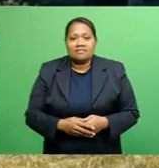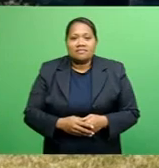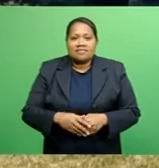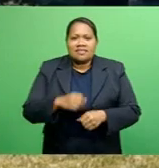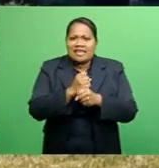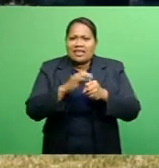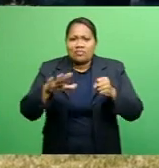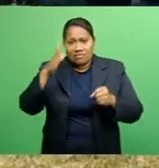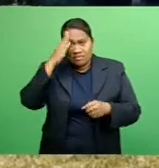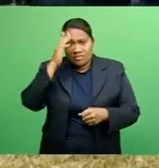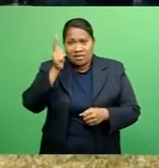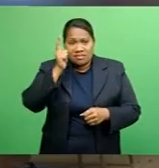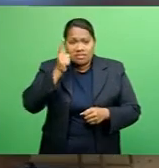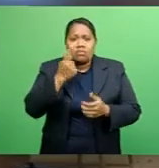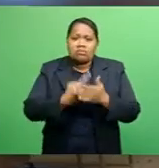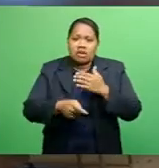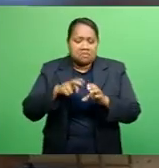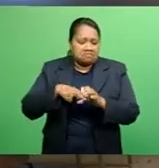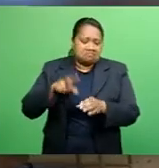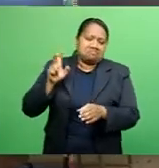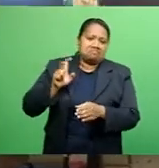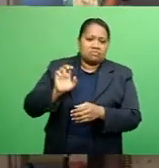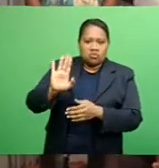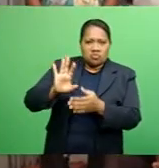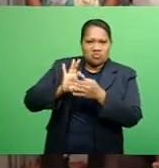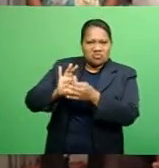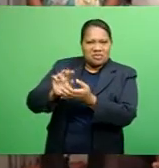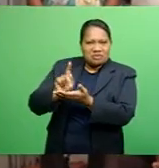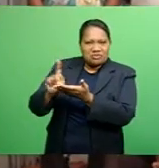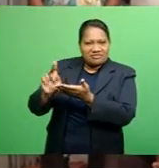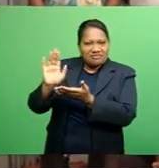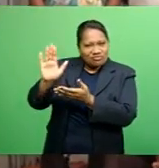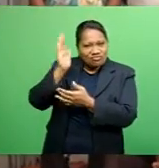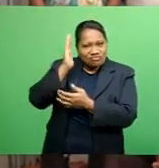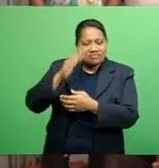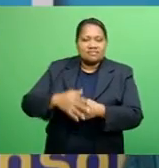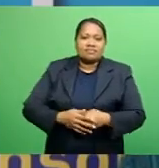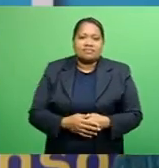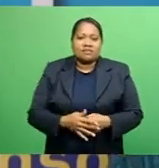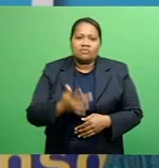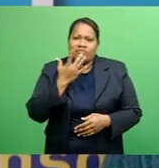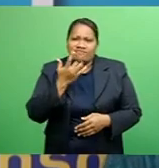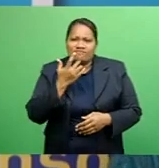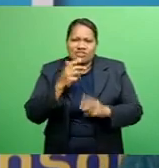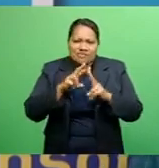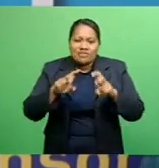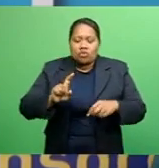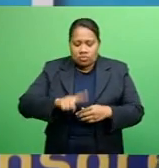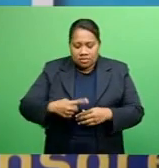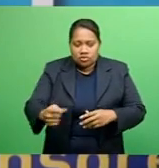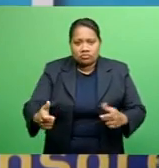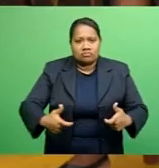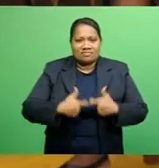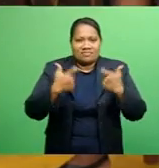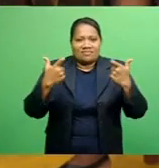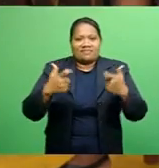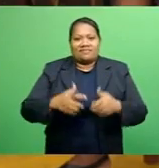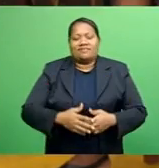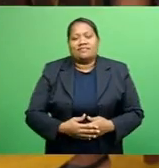Ngaloa head teacher abandons position. And bogus surveyors remain a challenge.